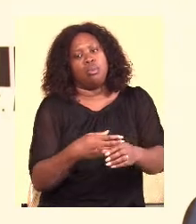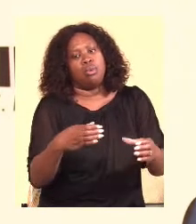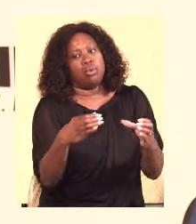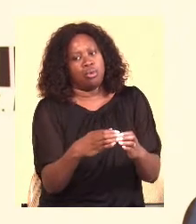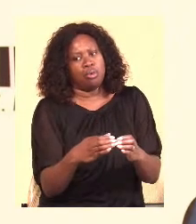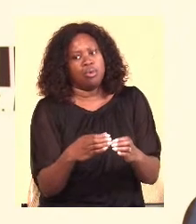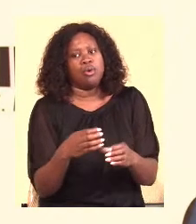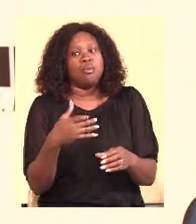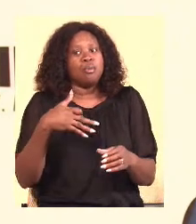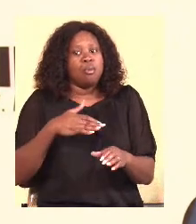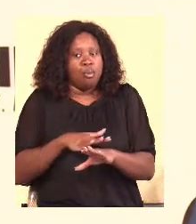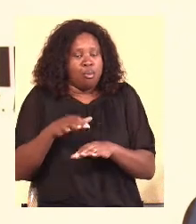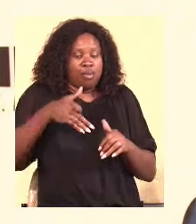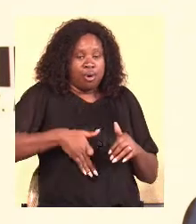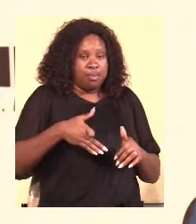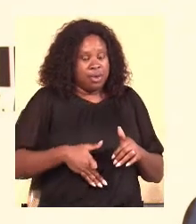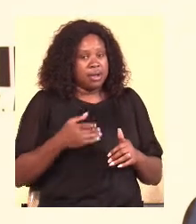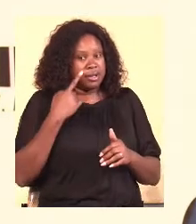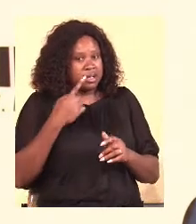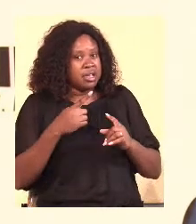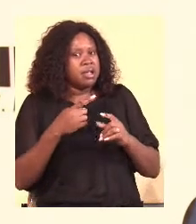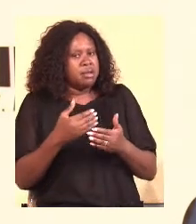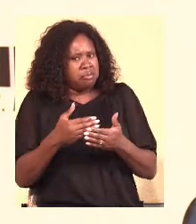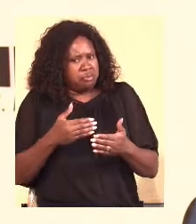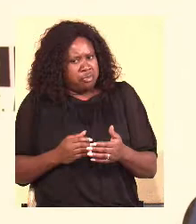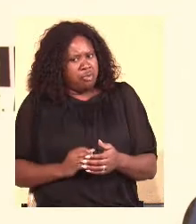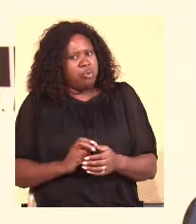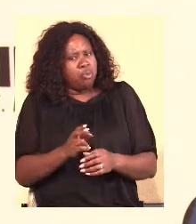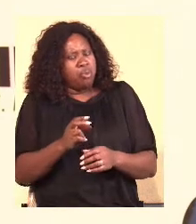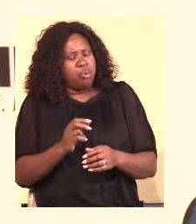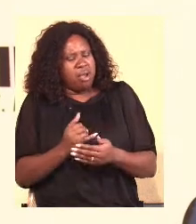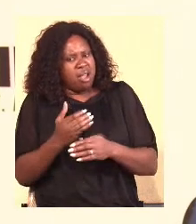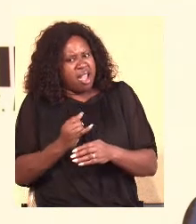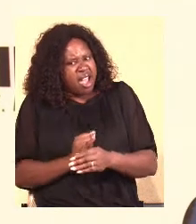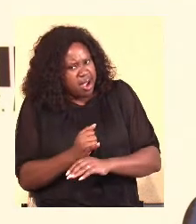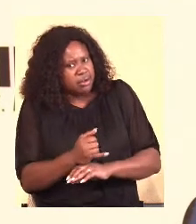Namibian context and identify possible early warning indicators.